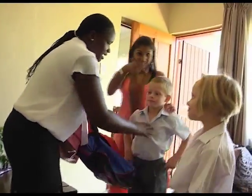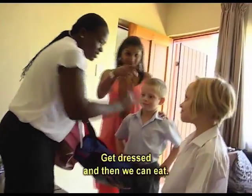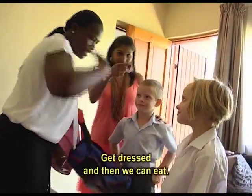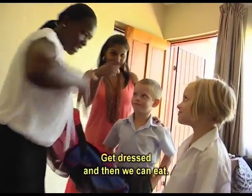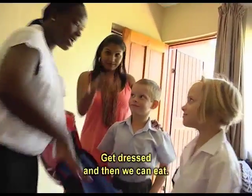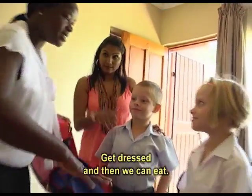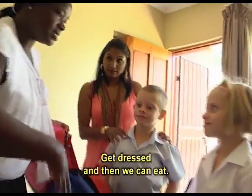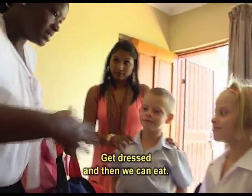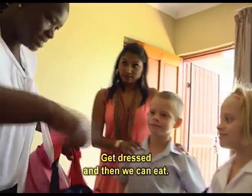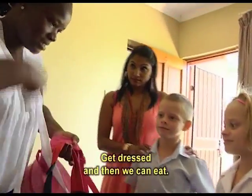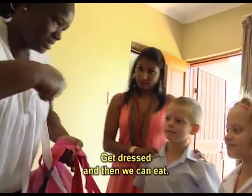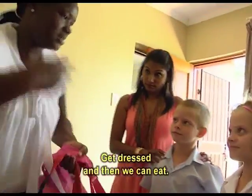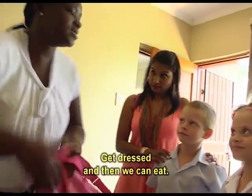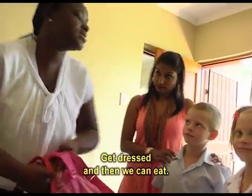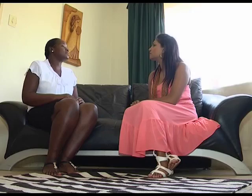And take